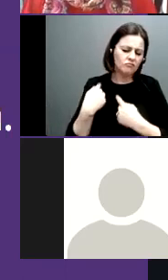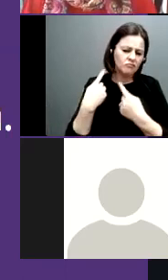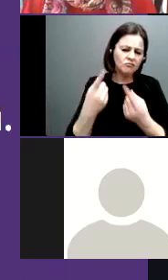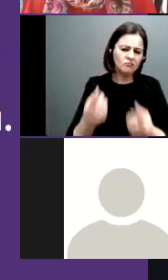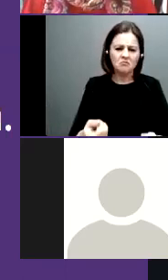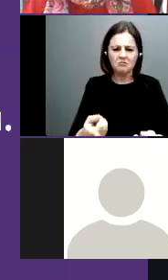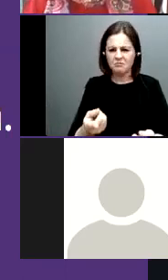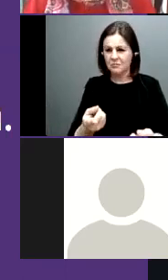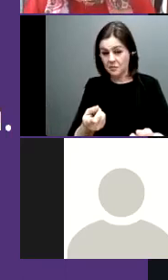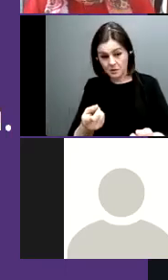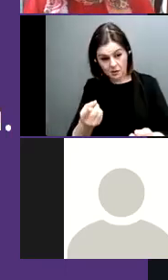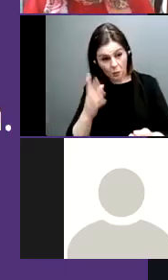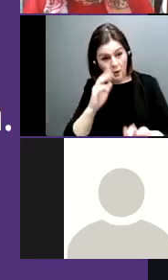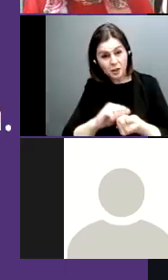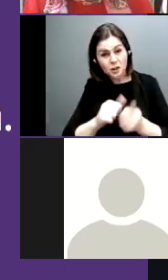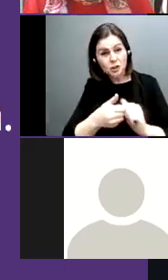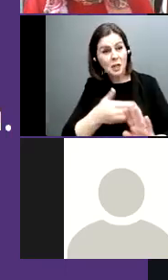Nothing is going to be different.